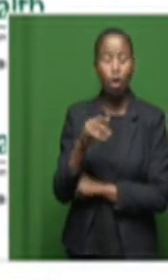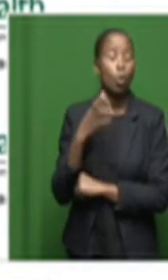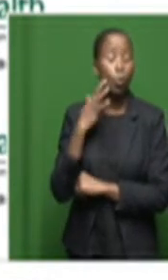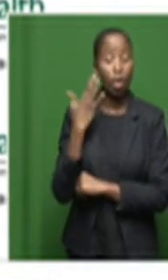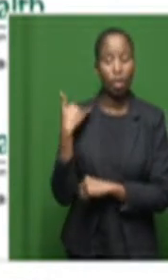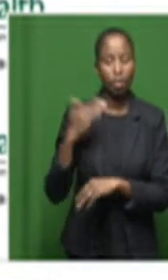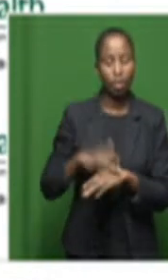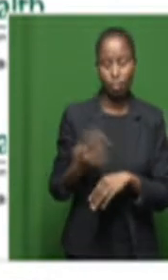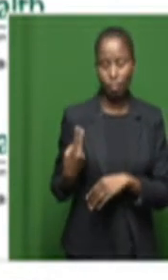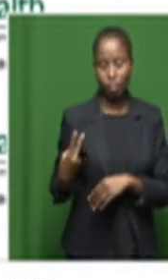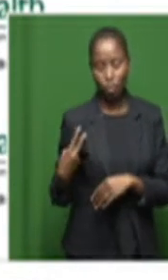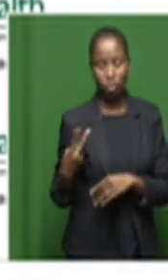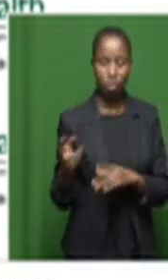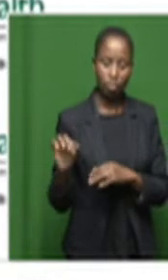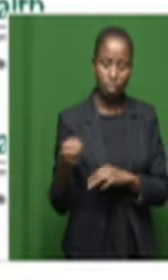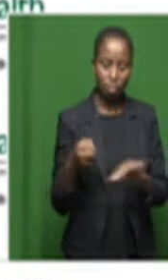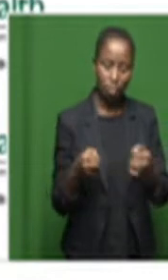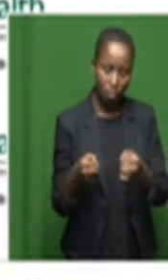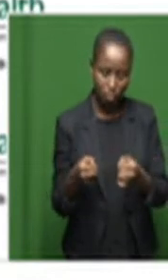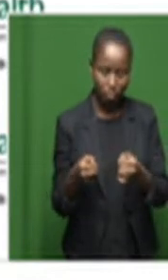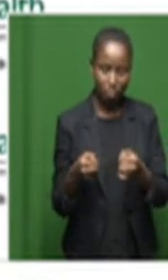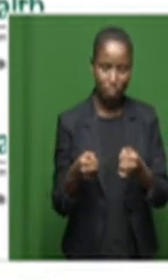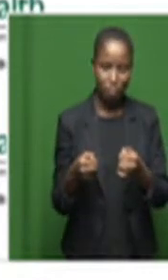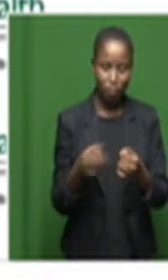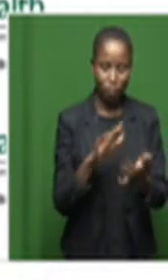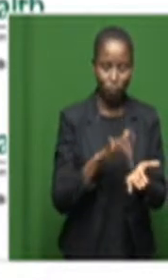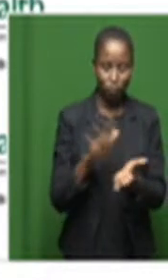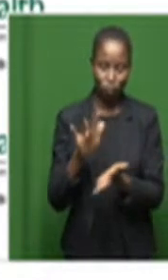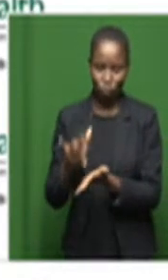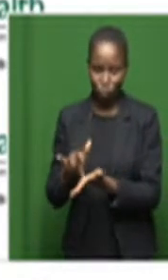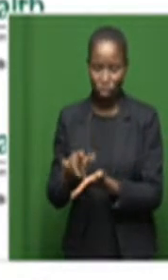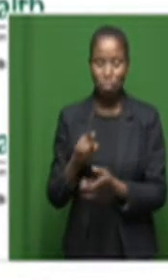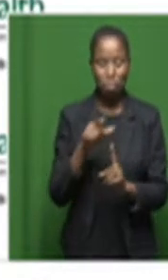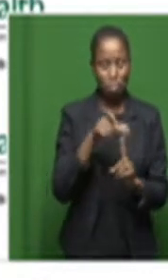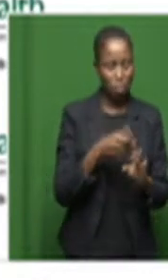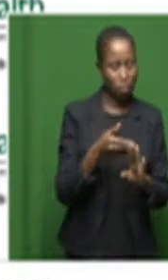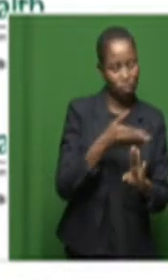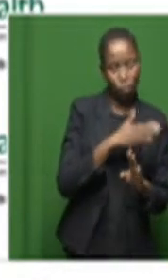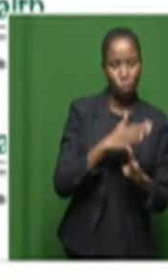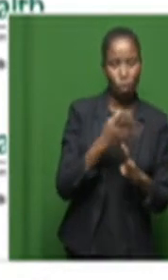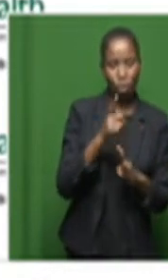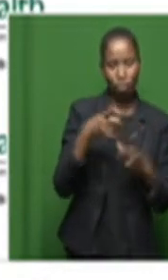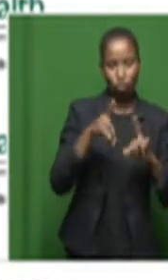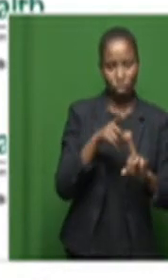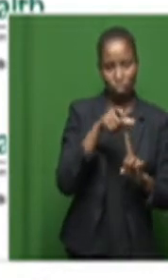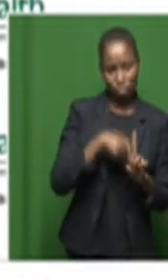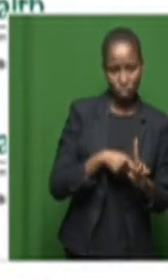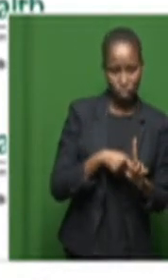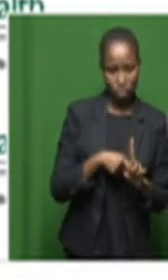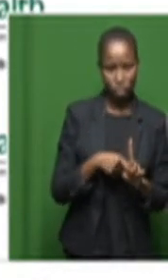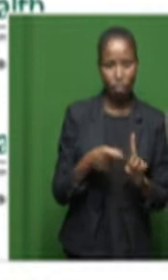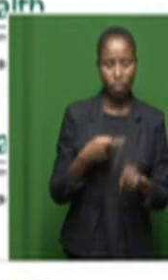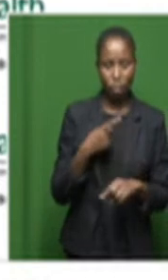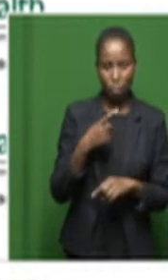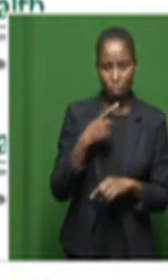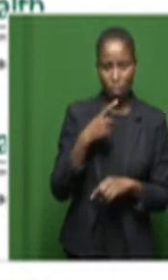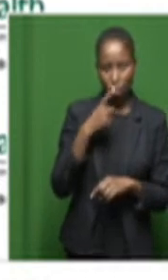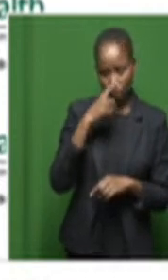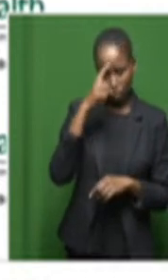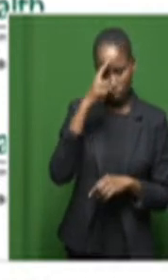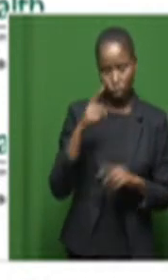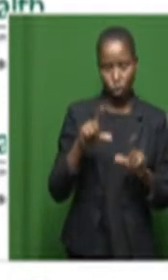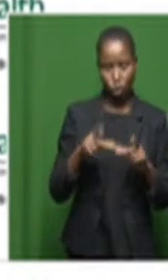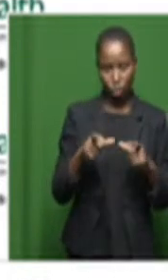our respective positions, he was well known as a chairperson of the Portfolio Committee